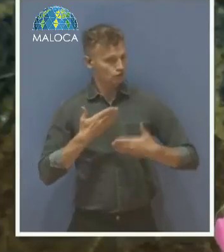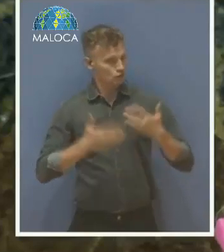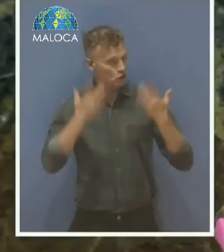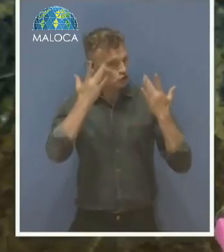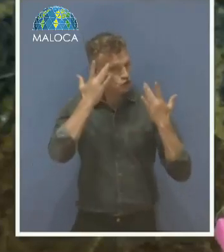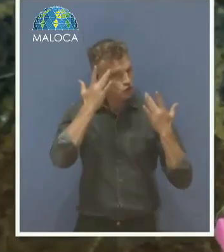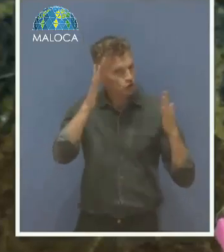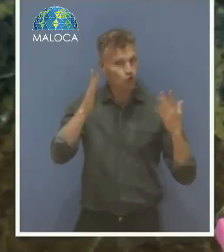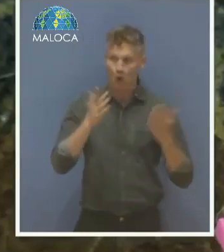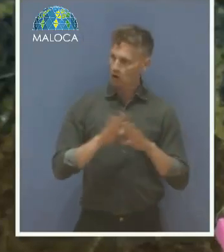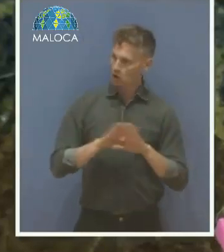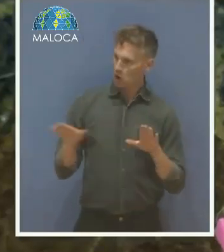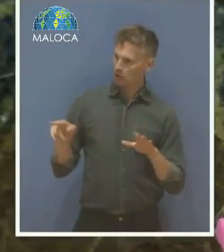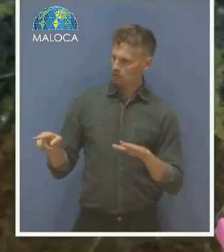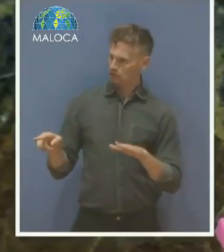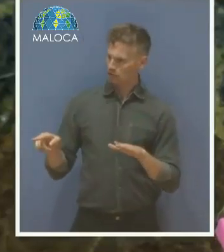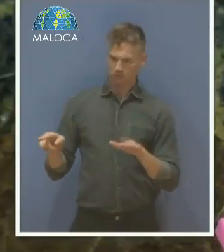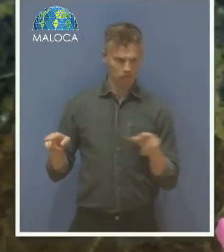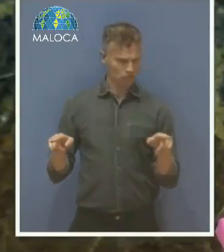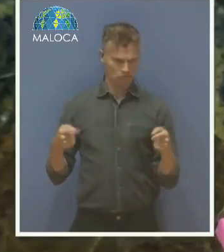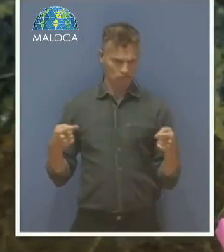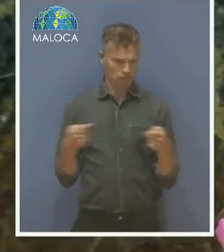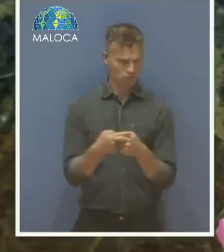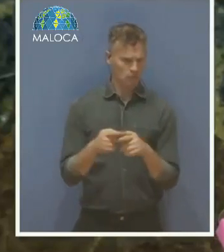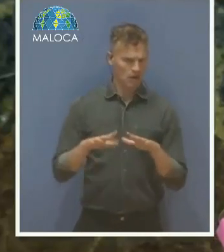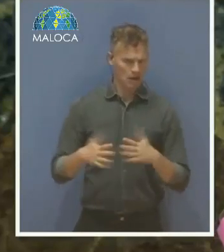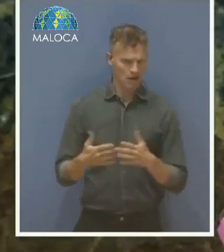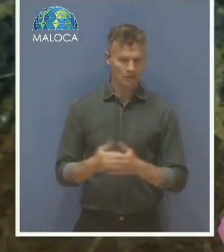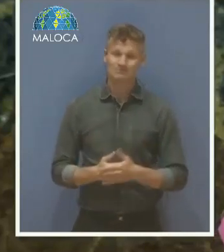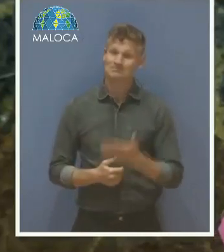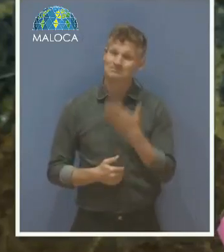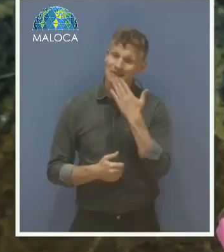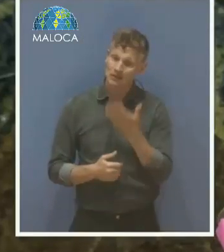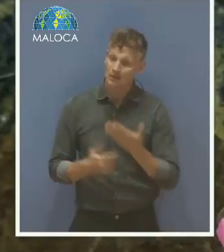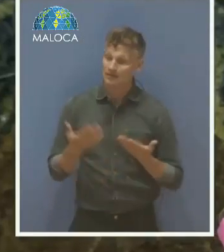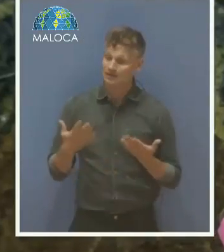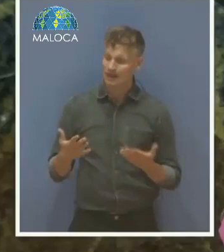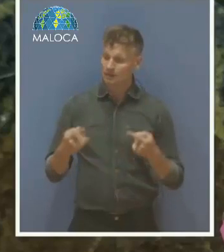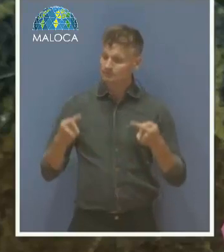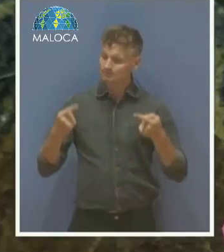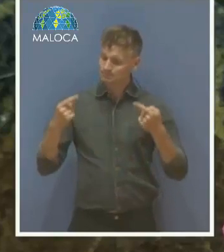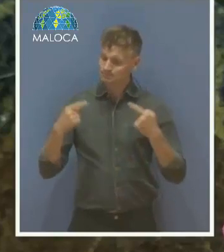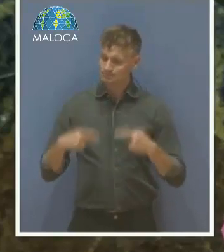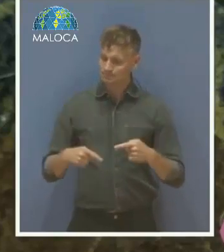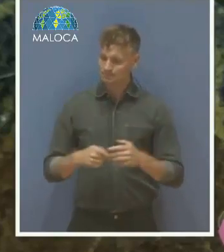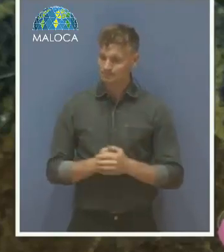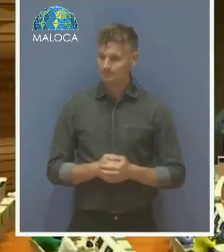The next speaker is Ms. Mircea Roa Sonia Maloca Internacional.